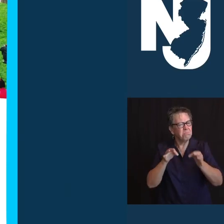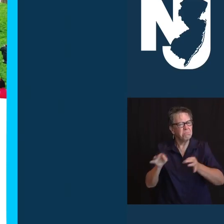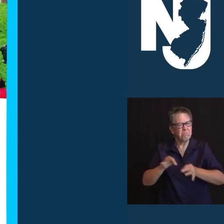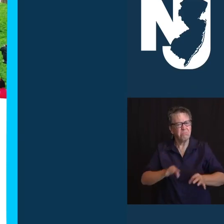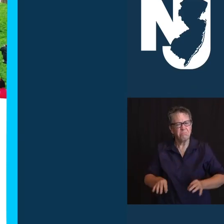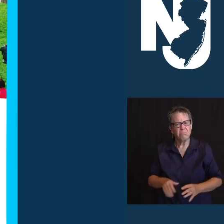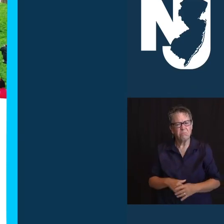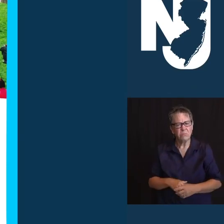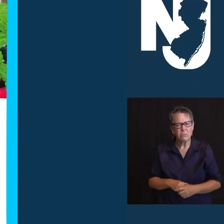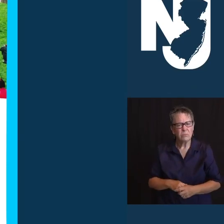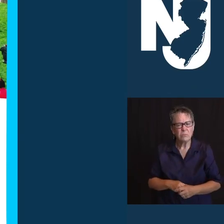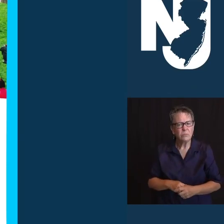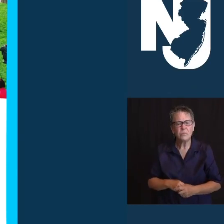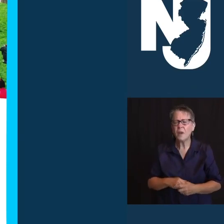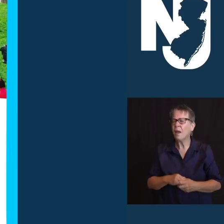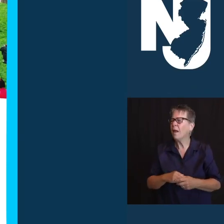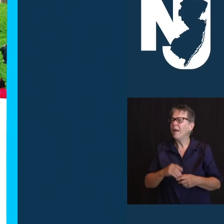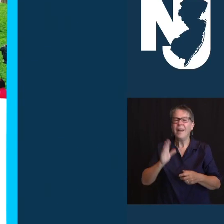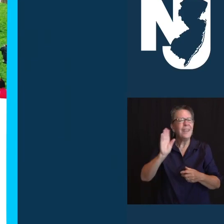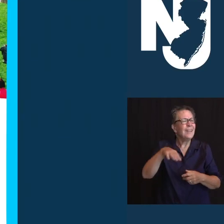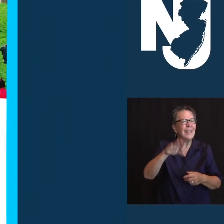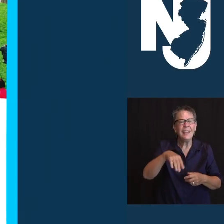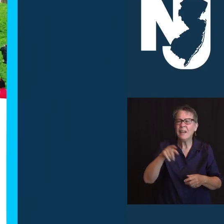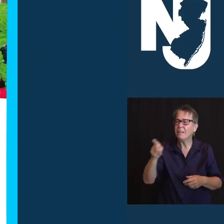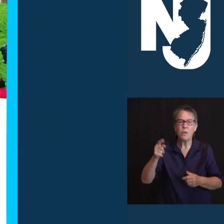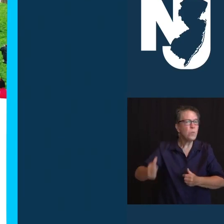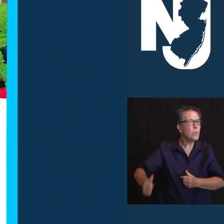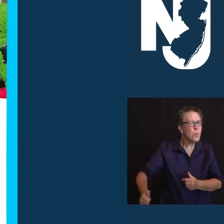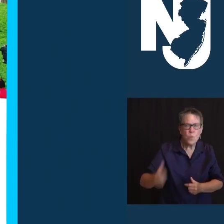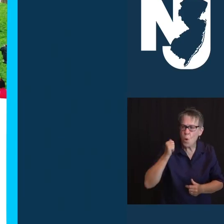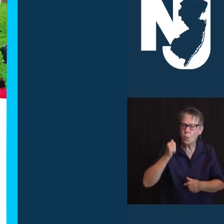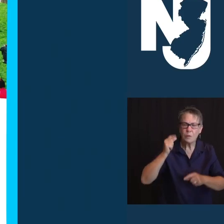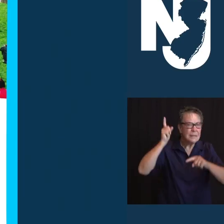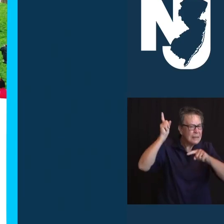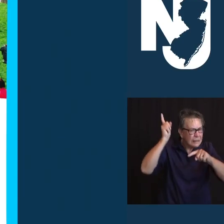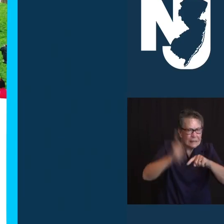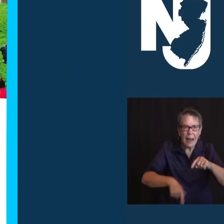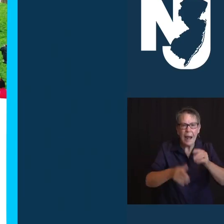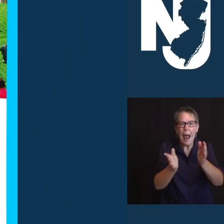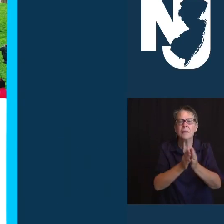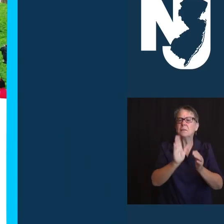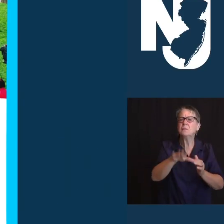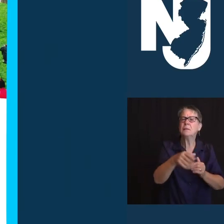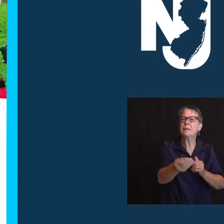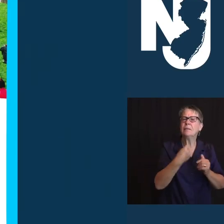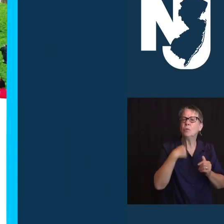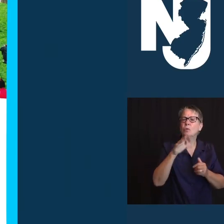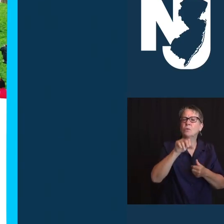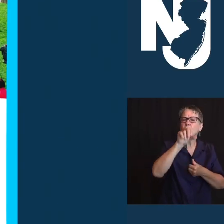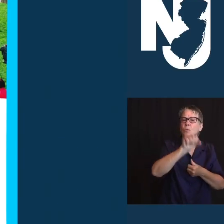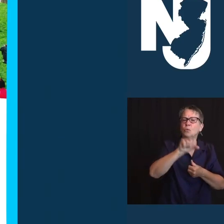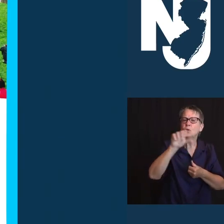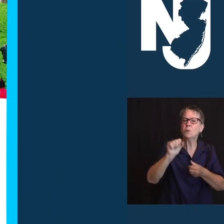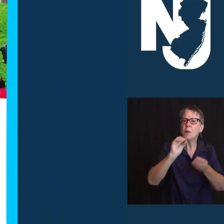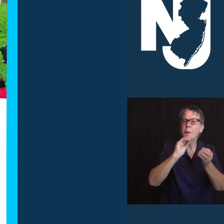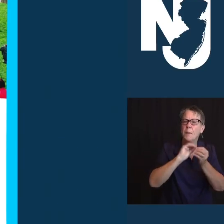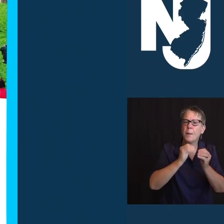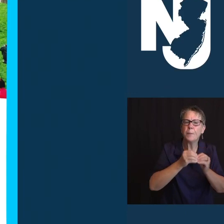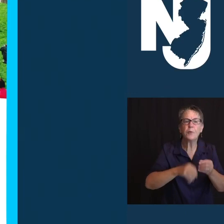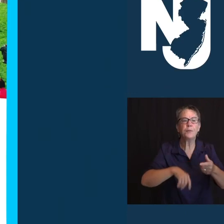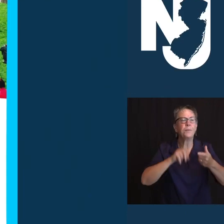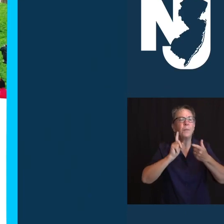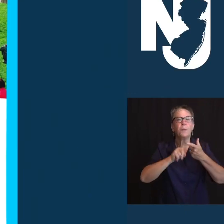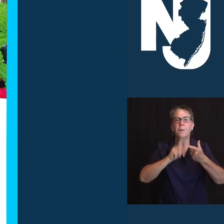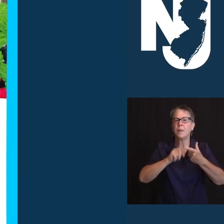The theme of our statewide public awareness campaign is for each other, for us all, answer the